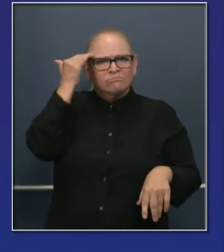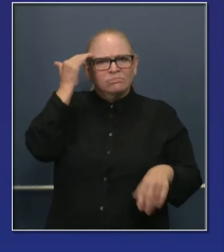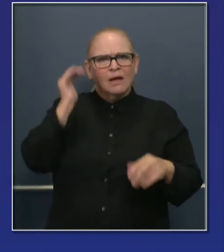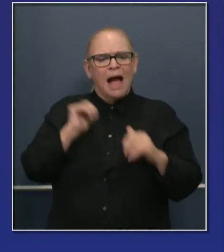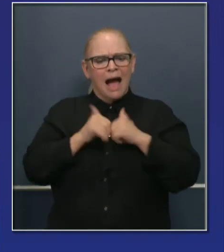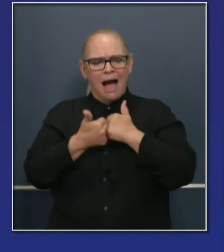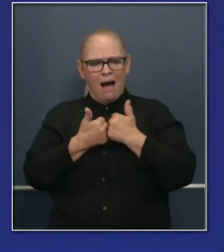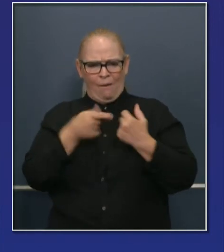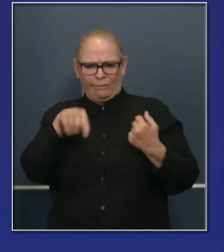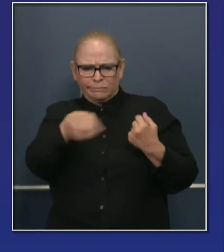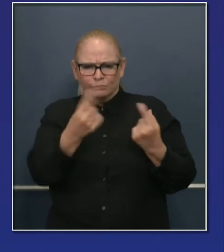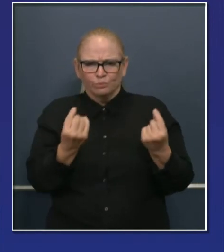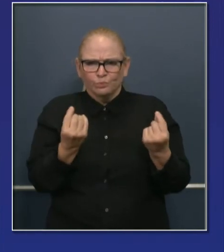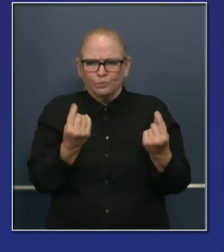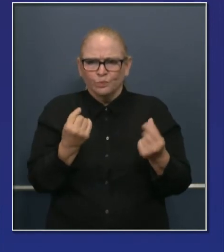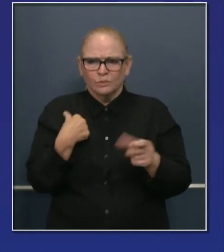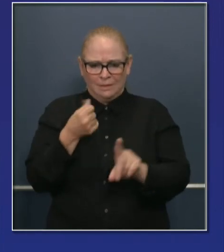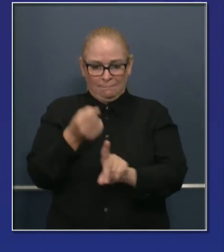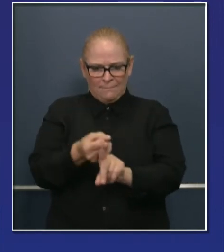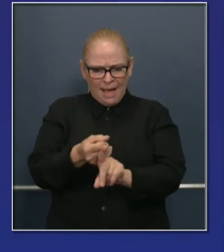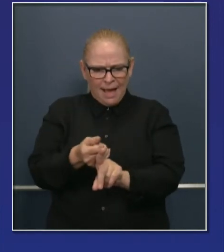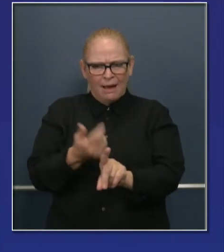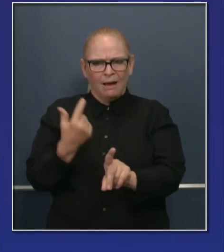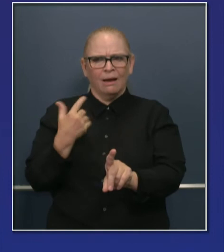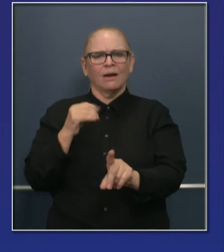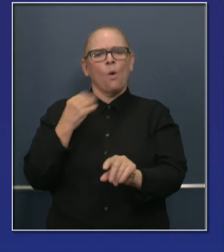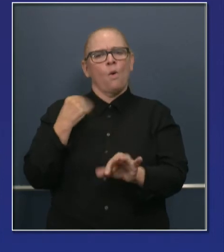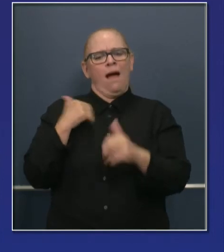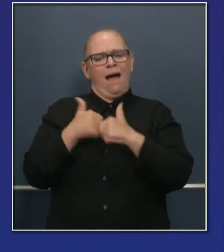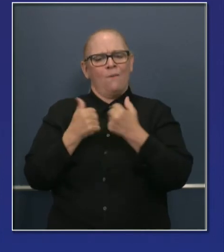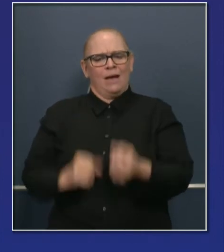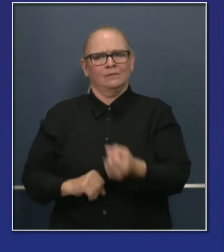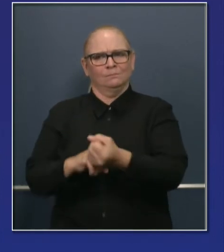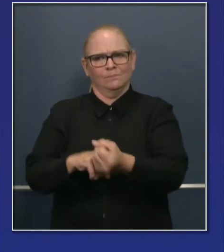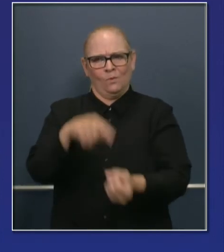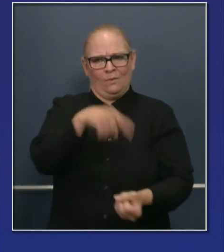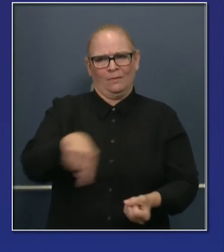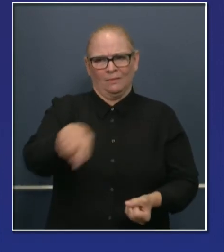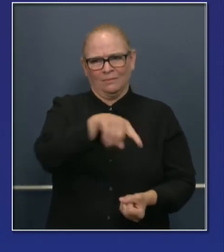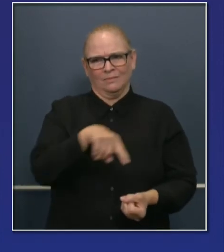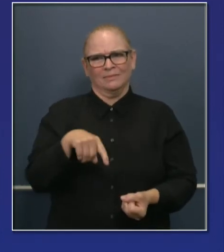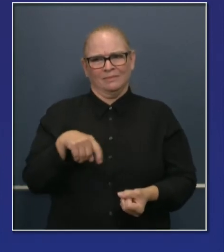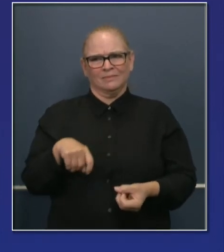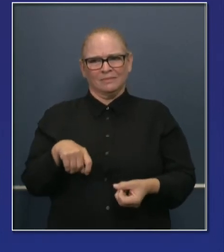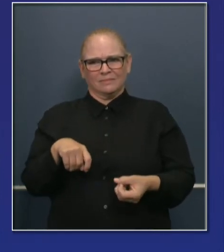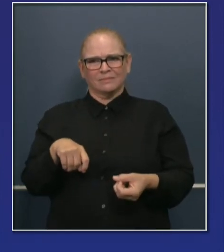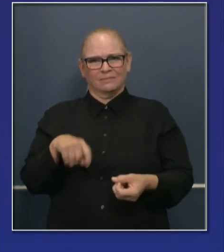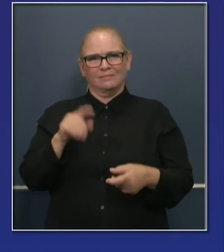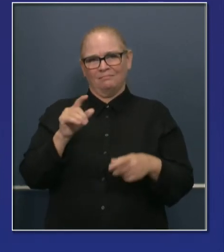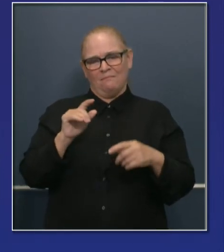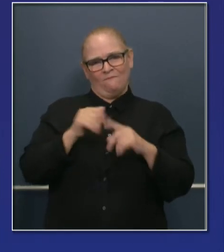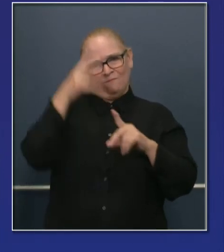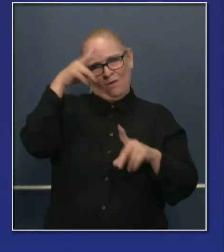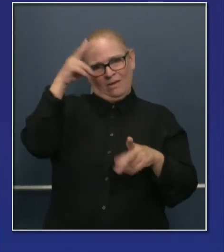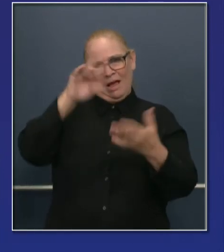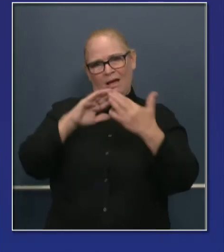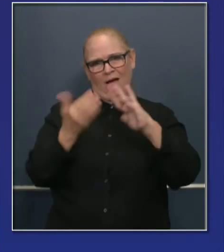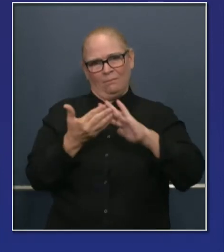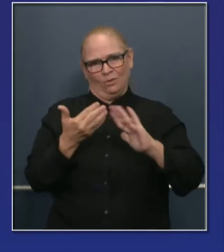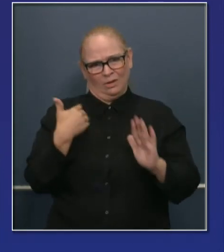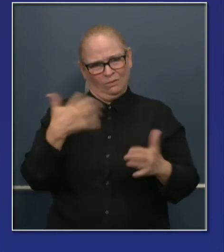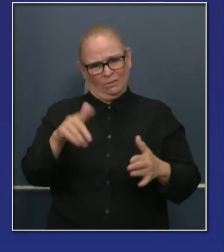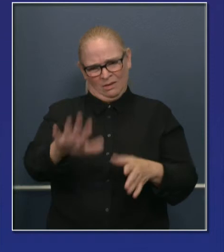this has been on the Latinx community. And that's why our targeted interventions disproportionately are focusing on